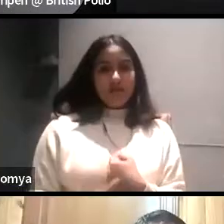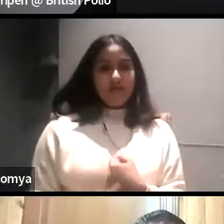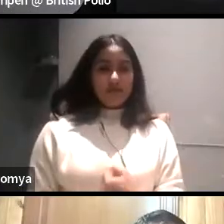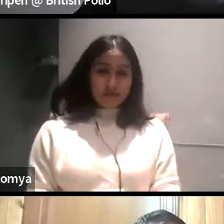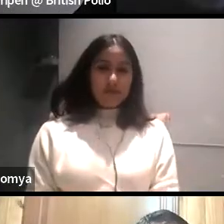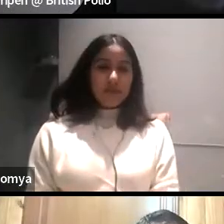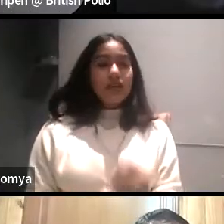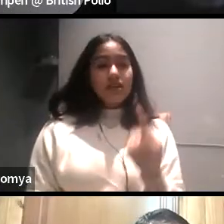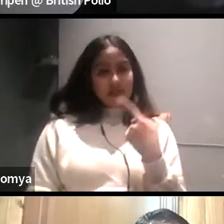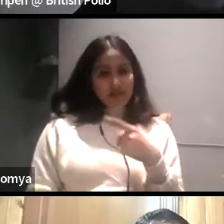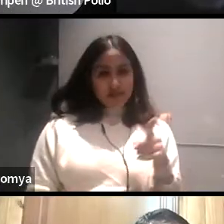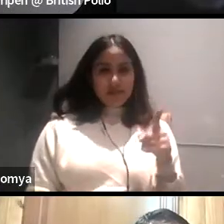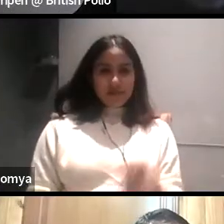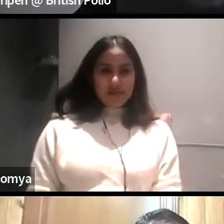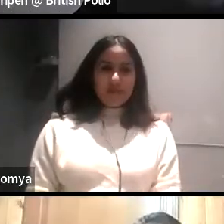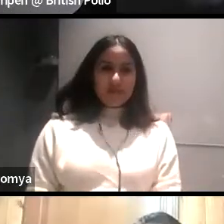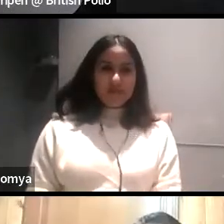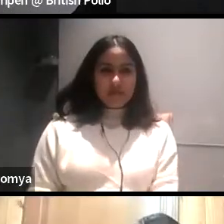Right.